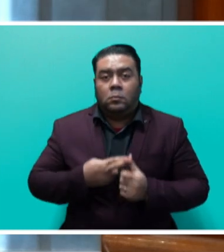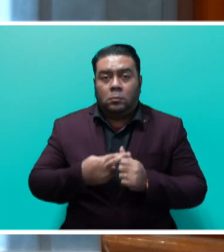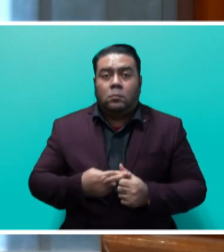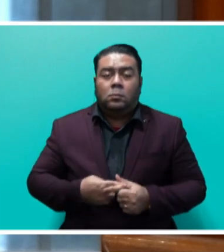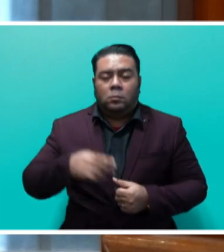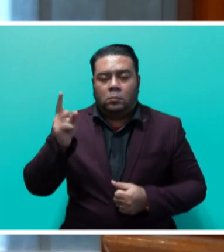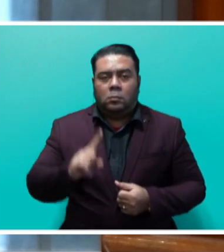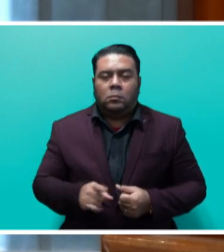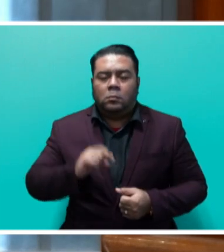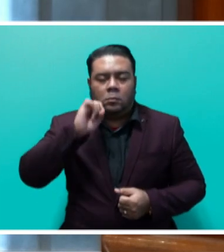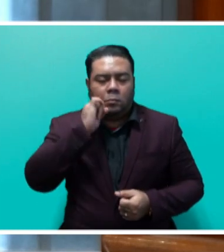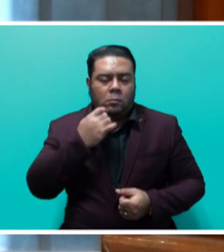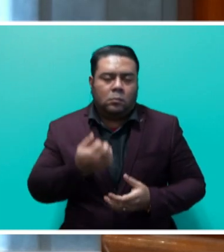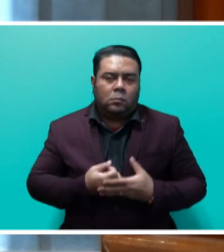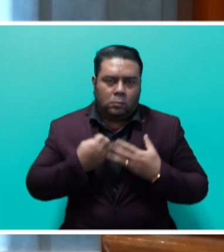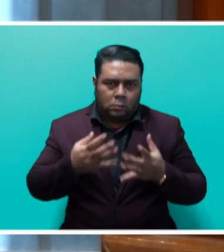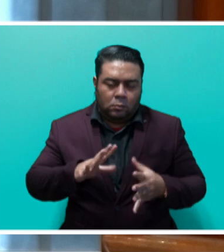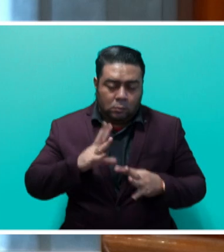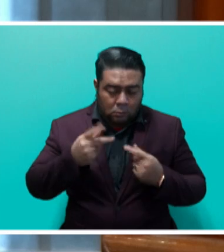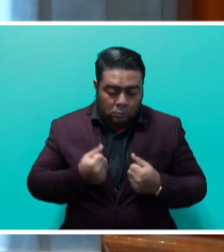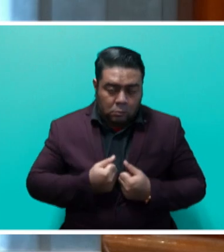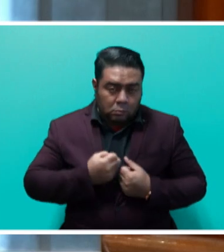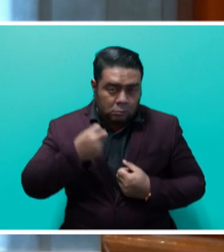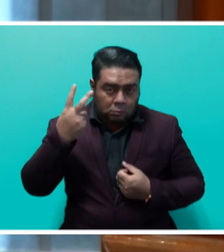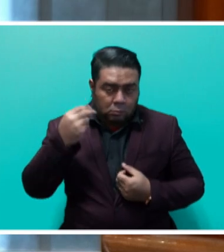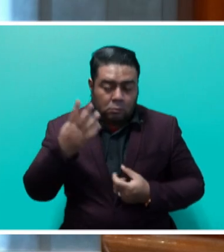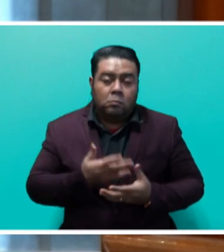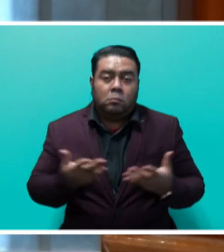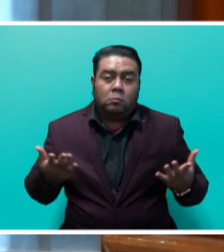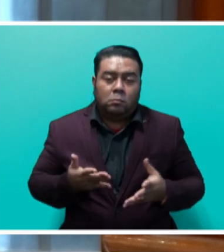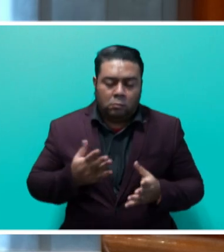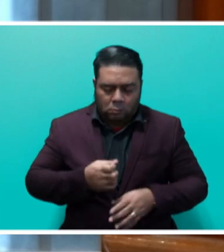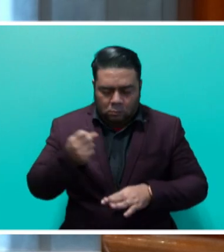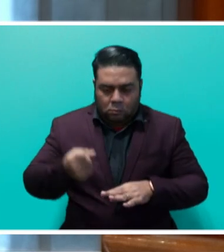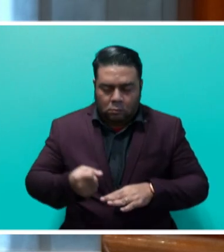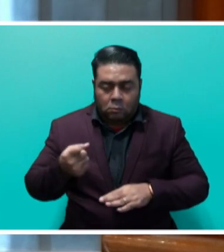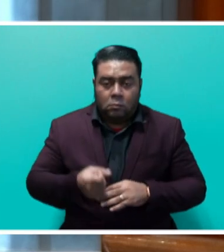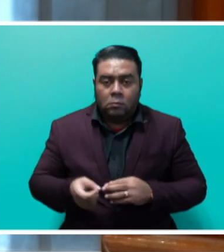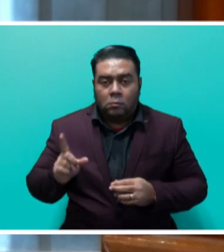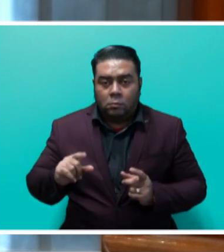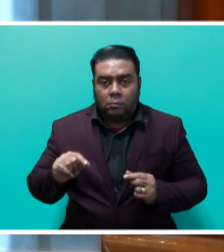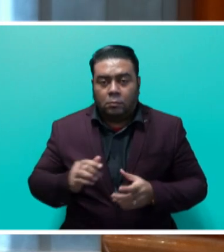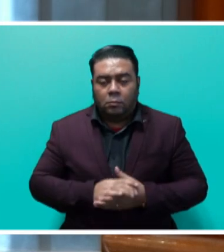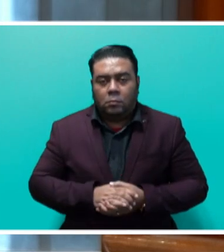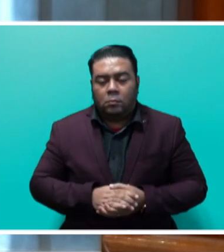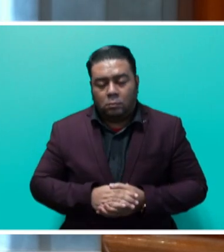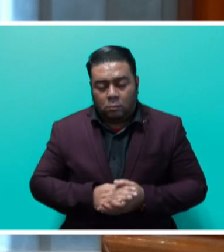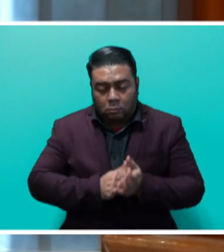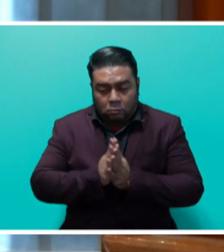will at least shed some light on where your government is headed, sir, in terms of its